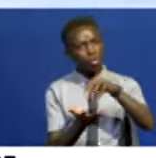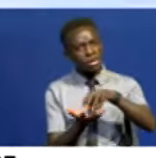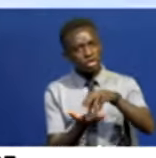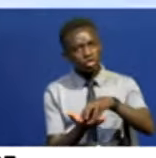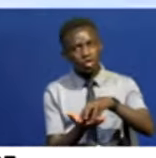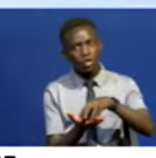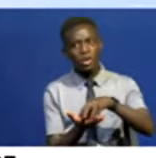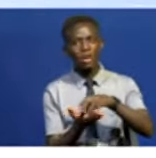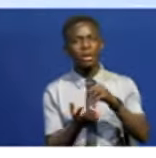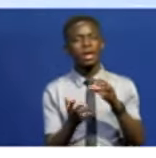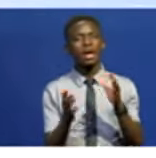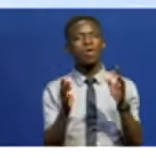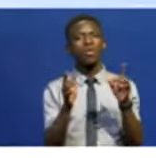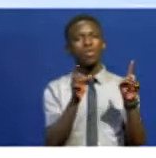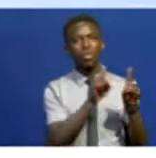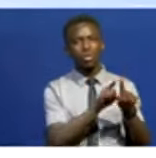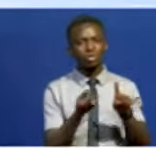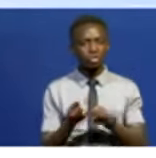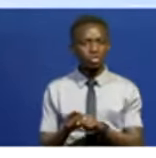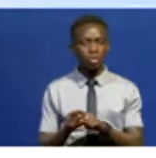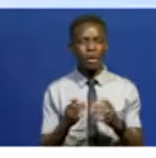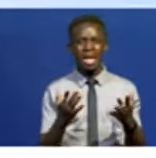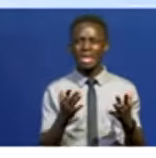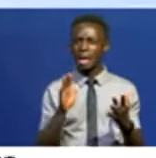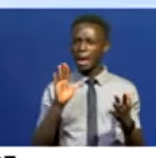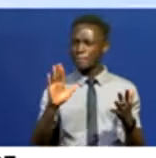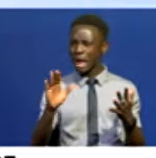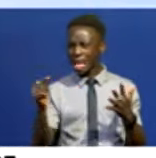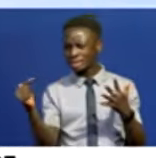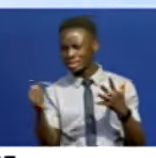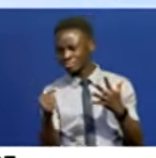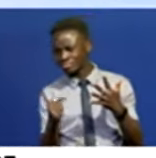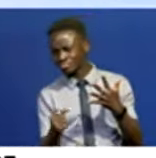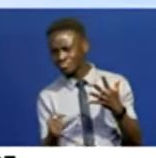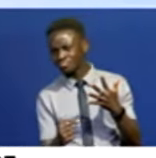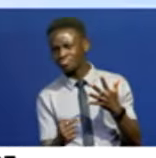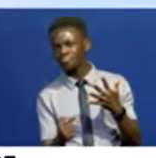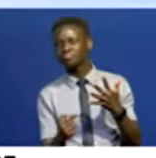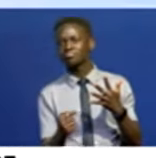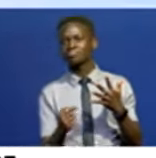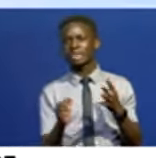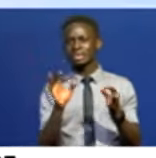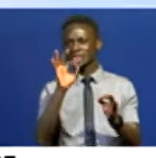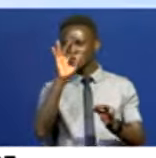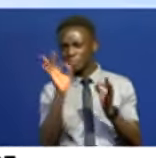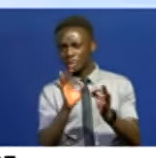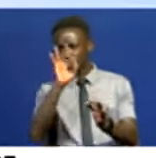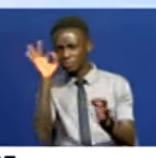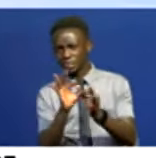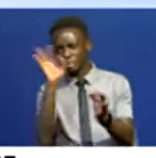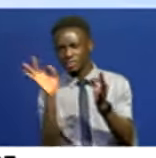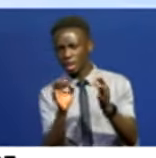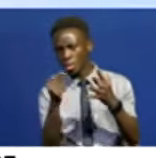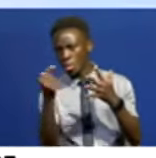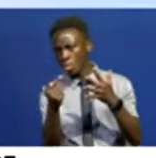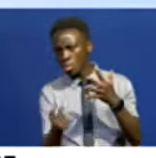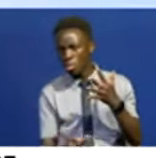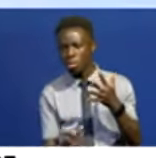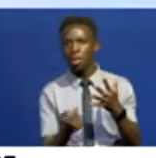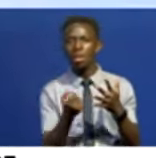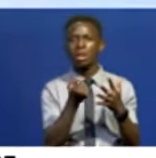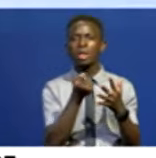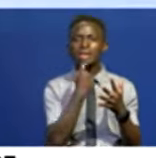also the details and the specifications of the drugs that